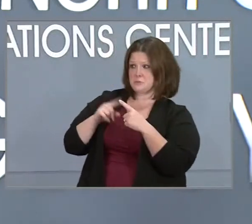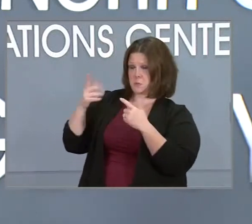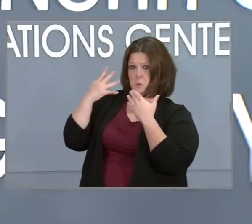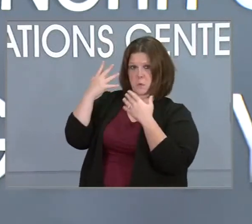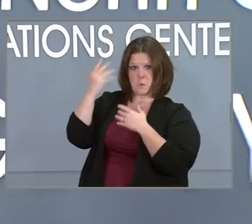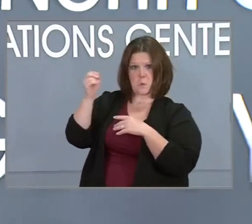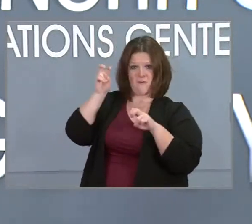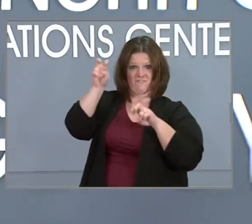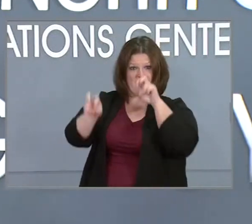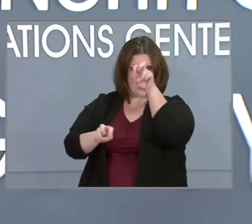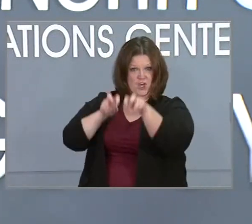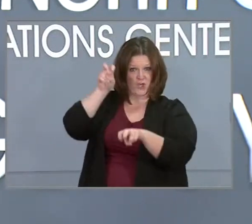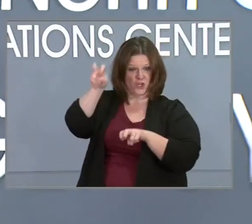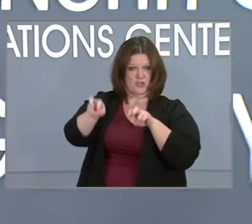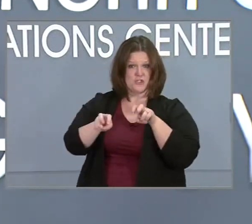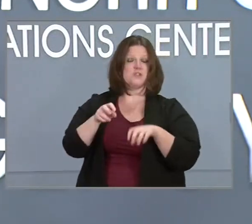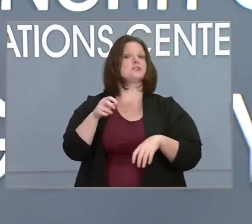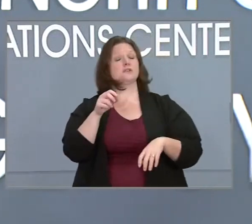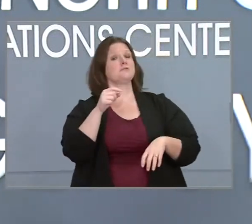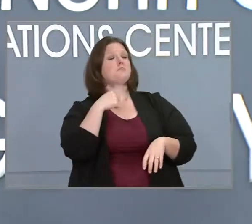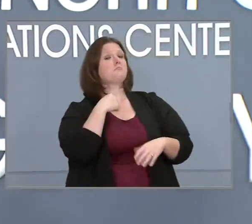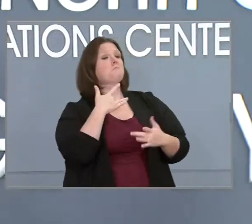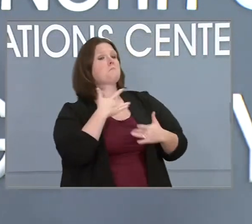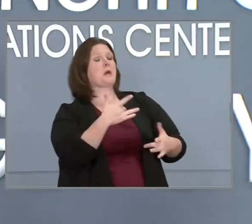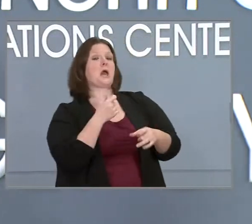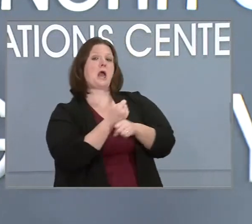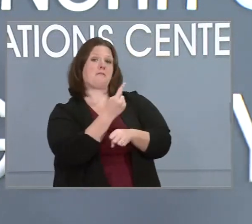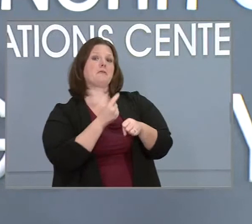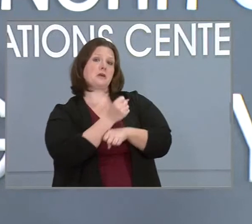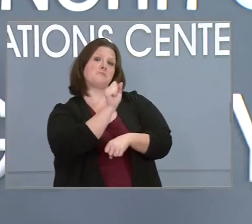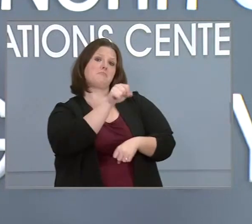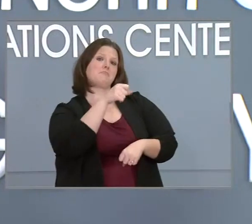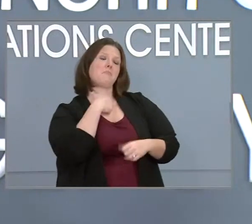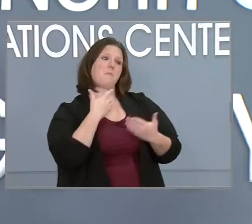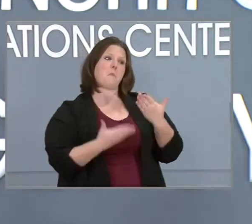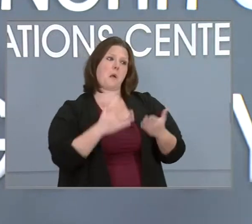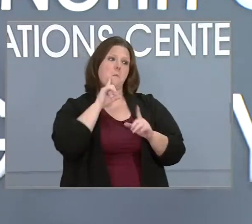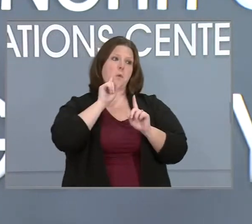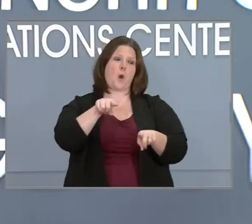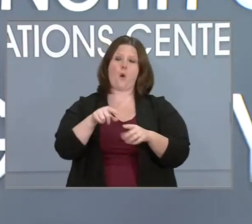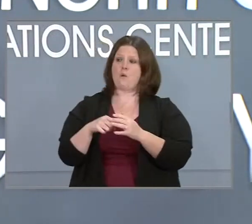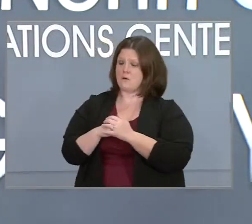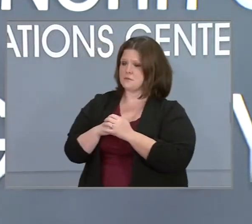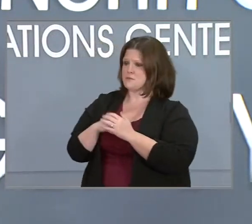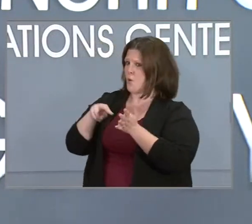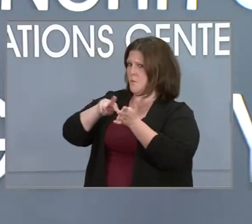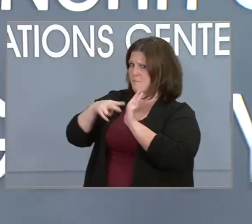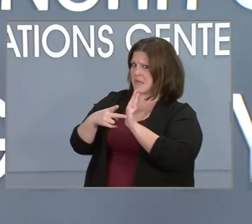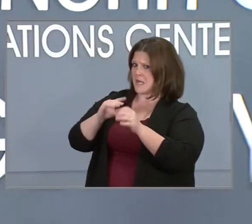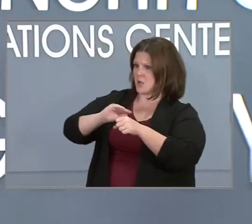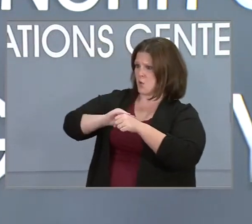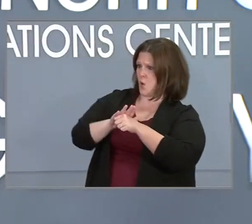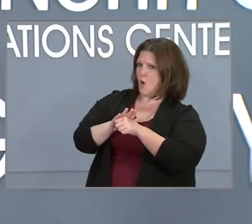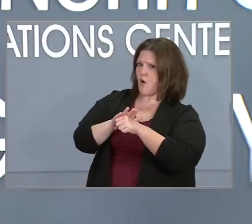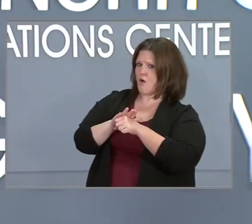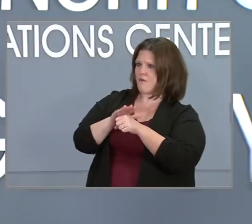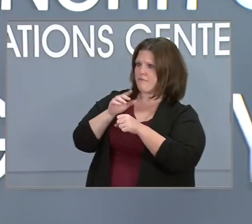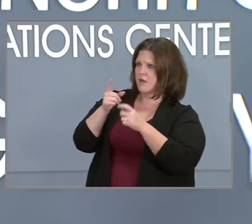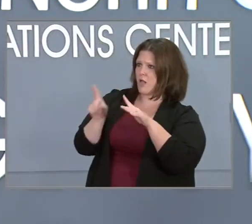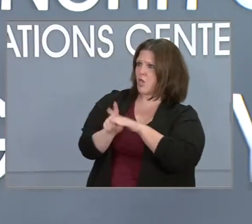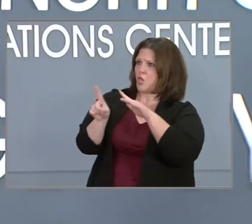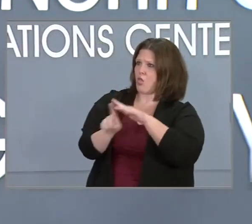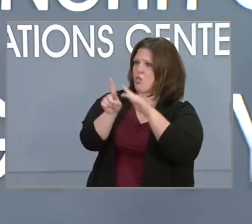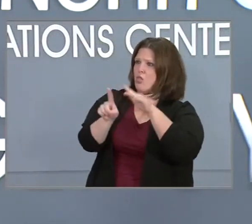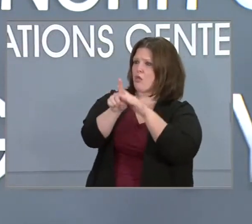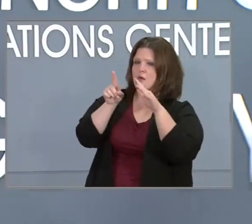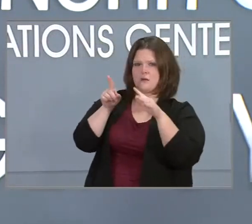very well go to the fair. I usually go every year, so I plan to do that. So with all these things coming up, COVID is not going to deter you from coming